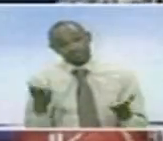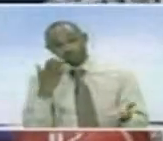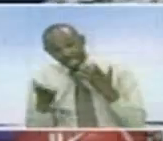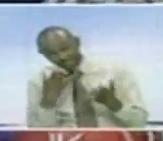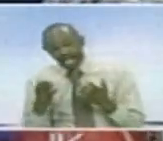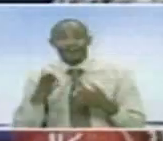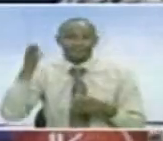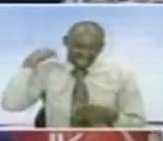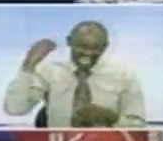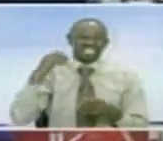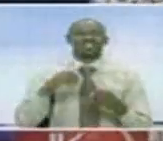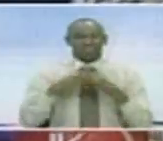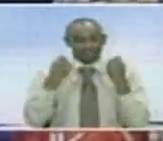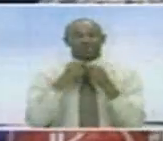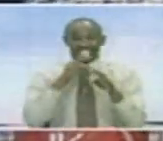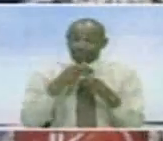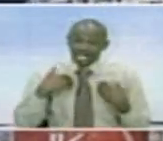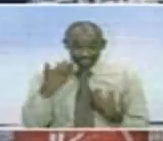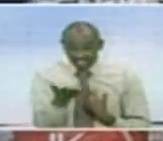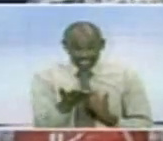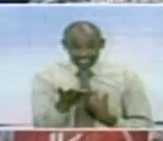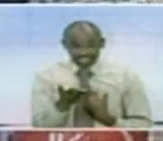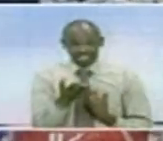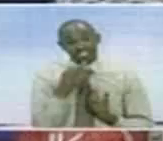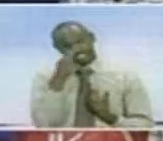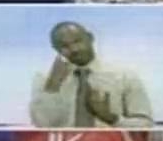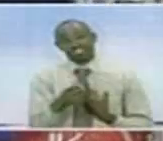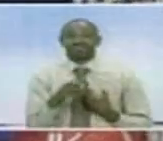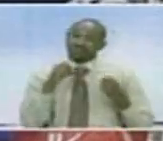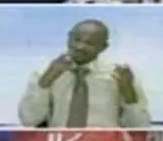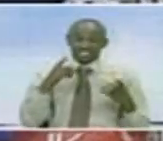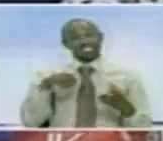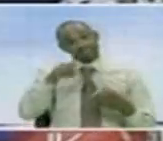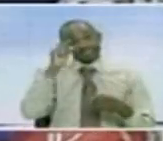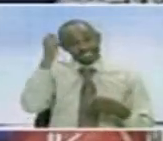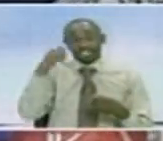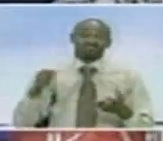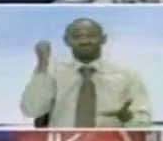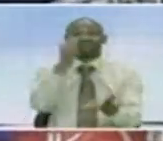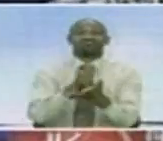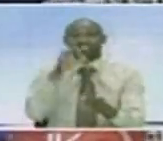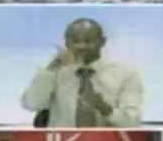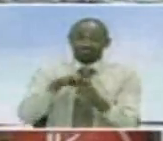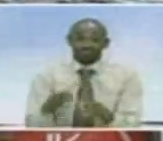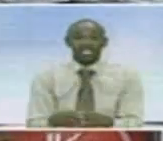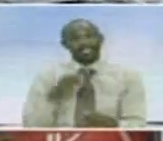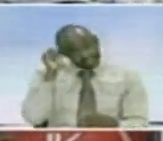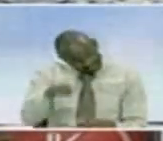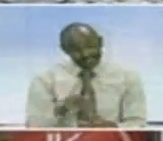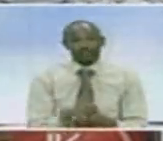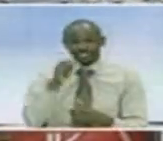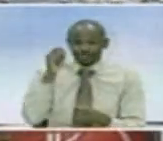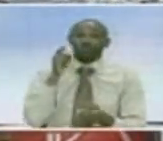shady background of an individual, they want that individual in government, it is up to Kenyans. Are you saying we get what we deserve? Yes, yes,